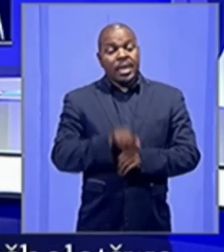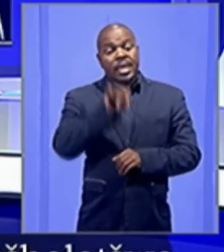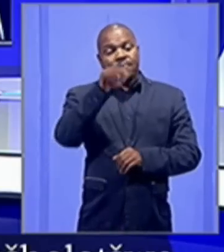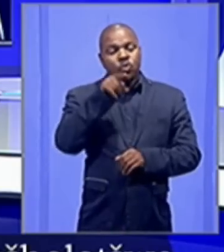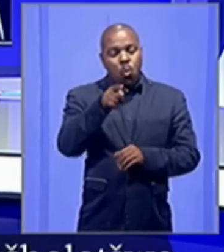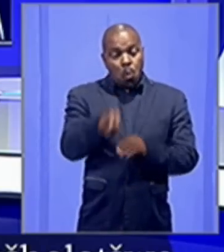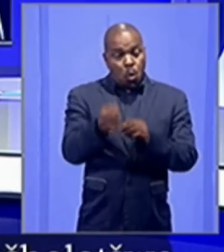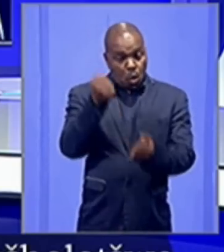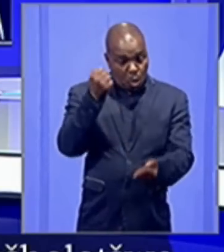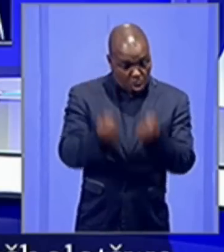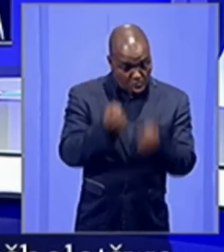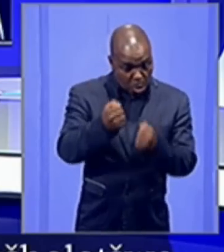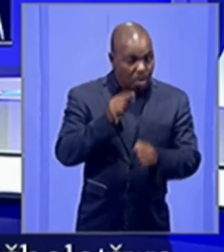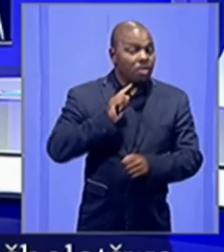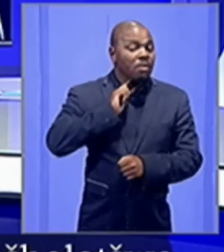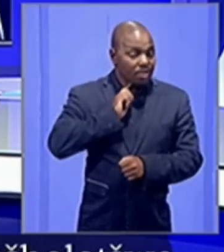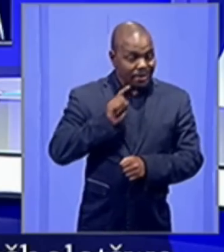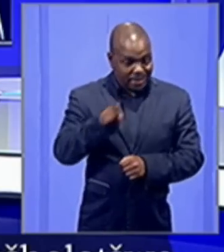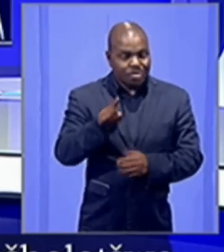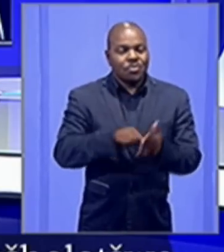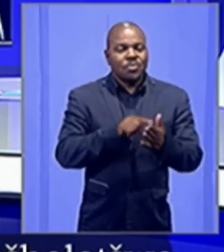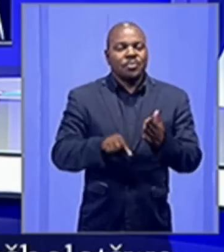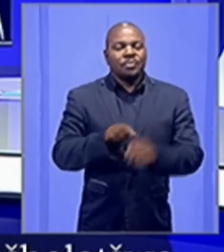bolela maaka ka tlase ga keno.